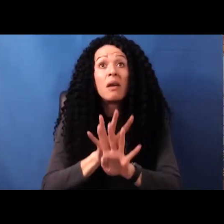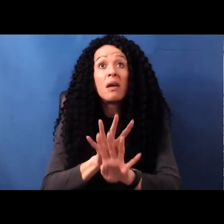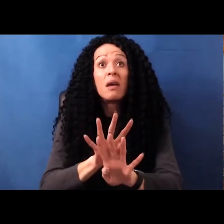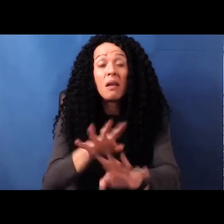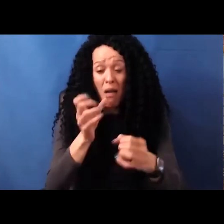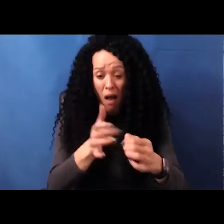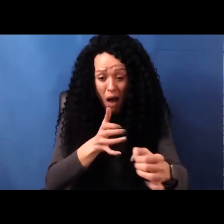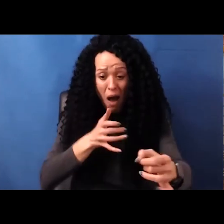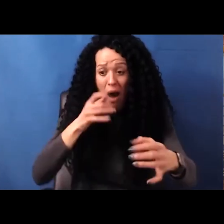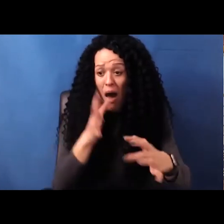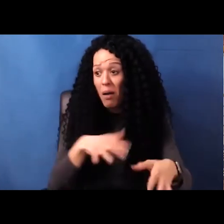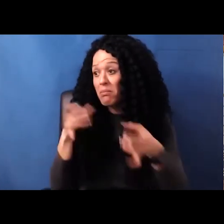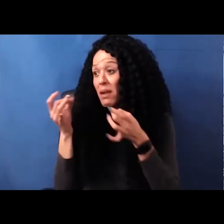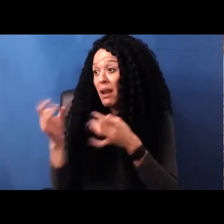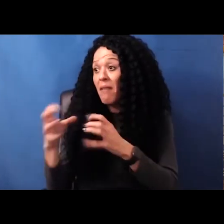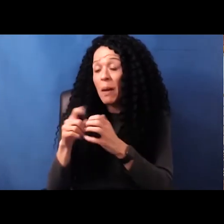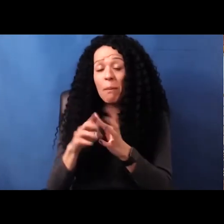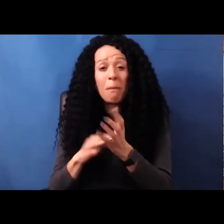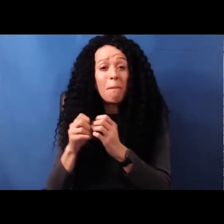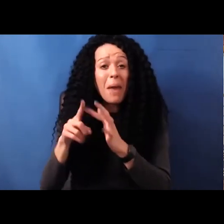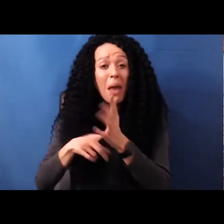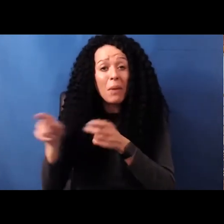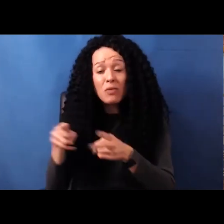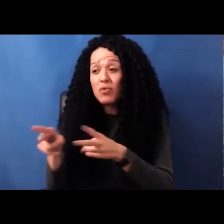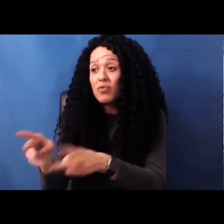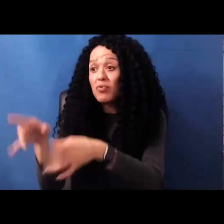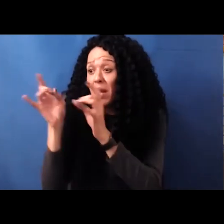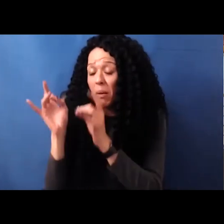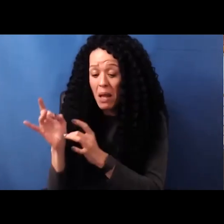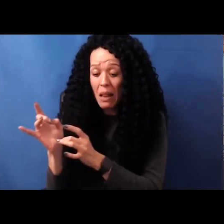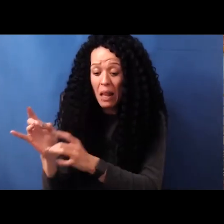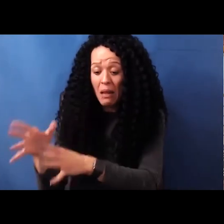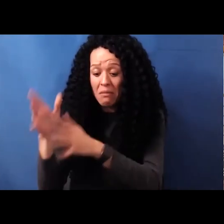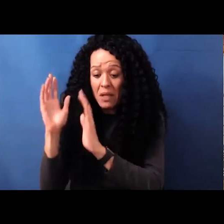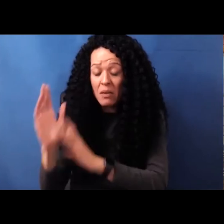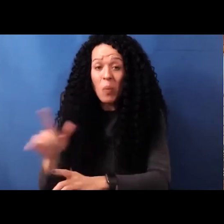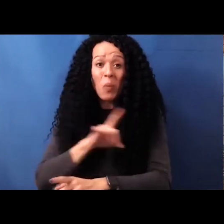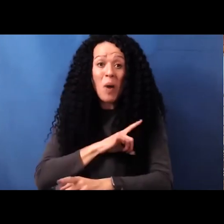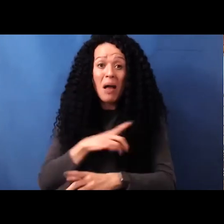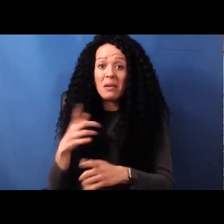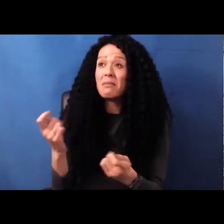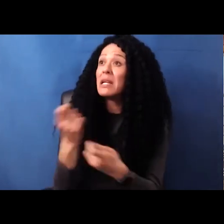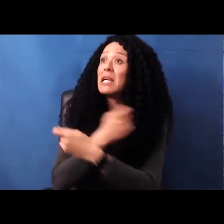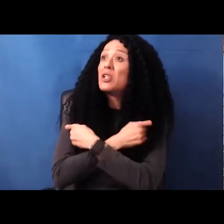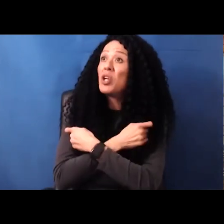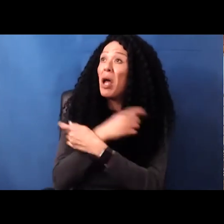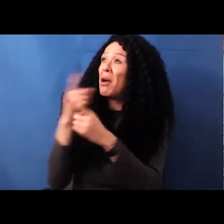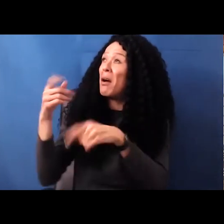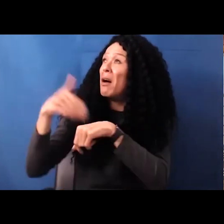by Babel's stream, the tyrant's jest, the